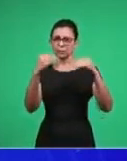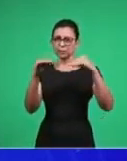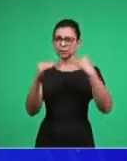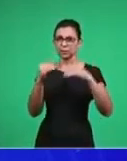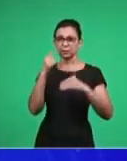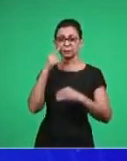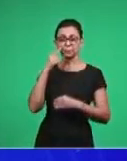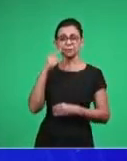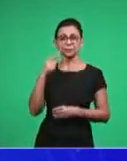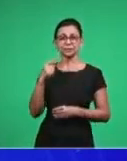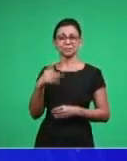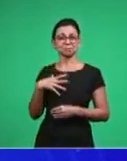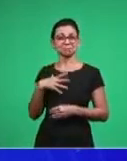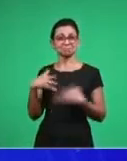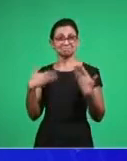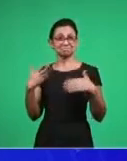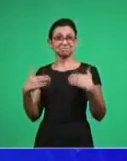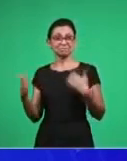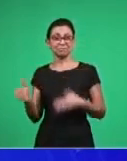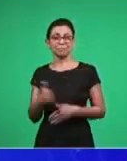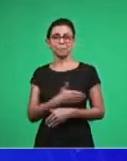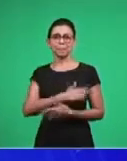well.